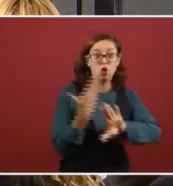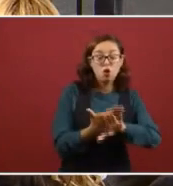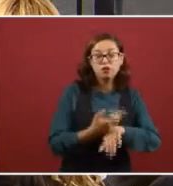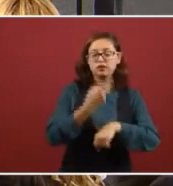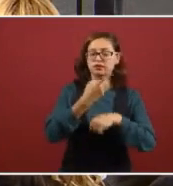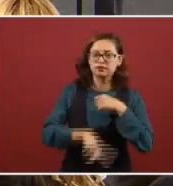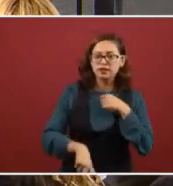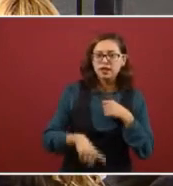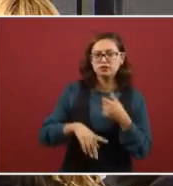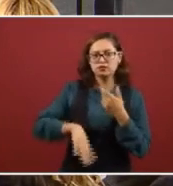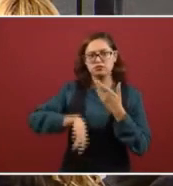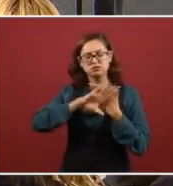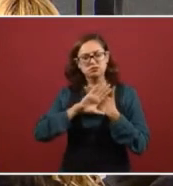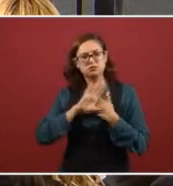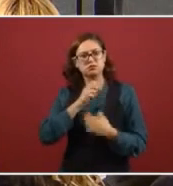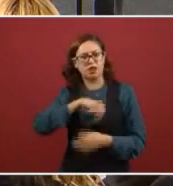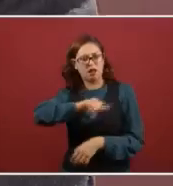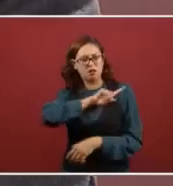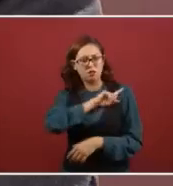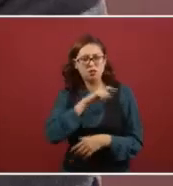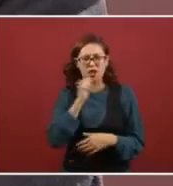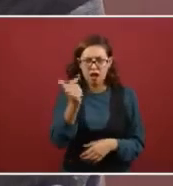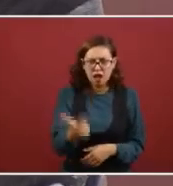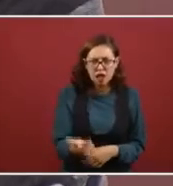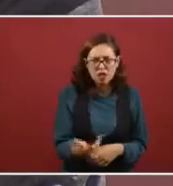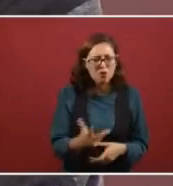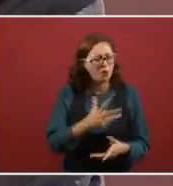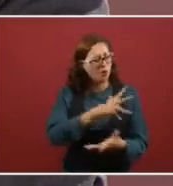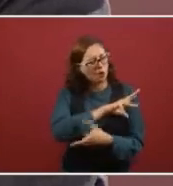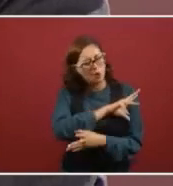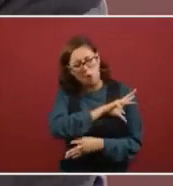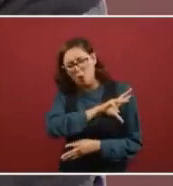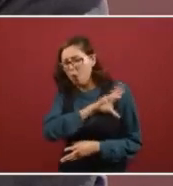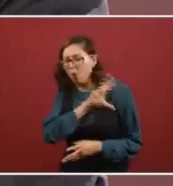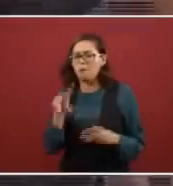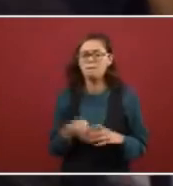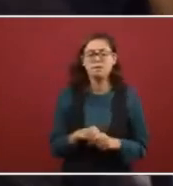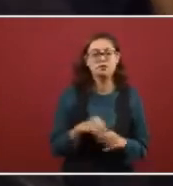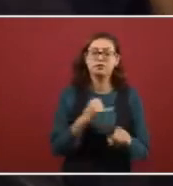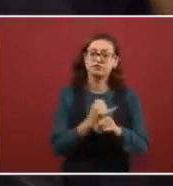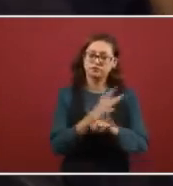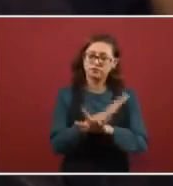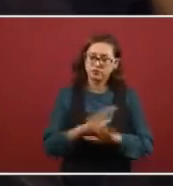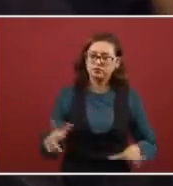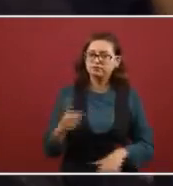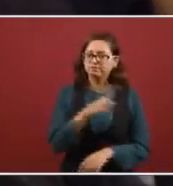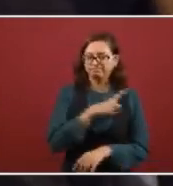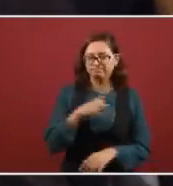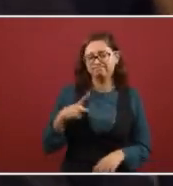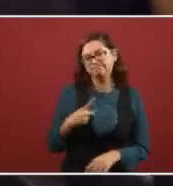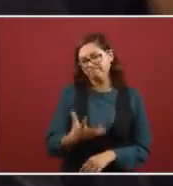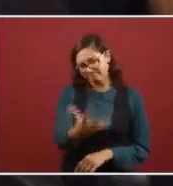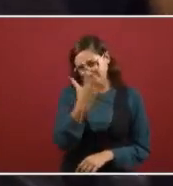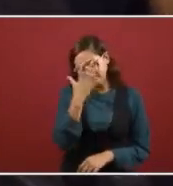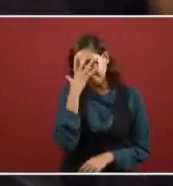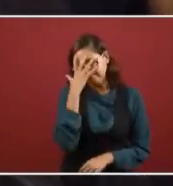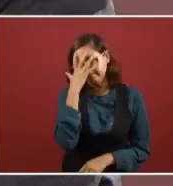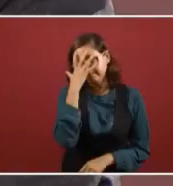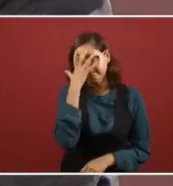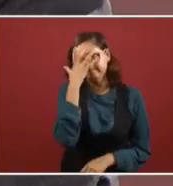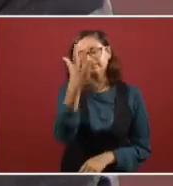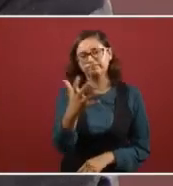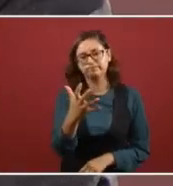How is it damaged? How is the health affected? All these things, and with lots of seriousness.